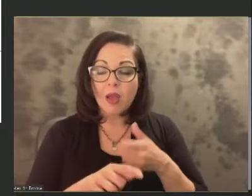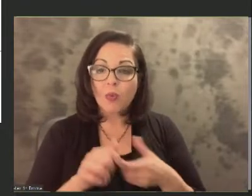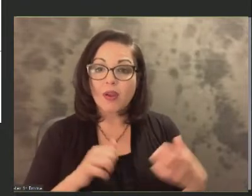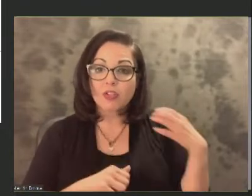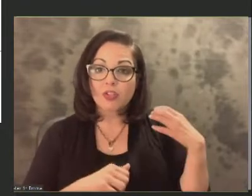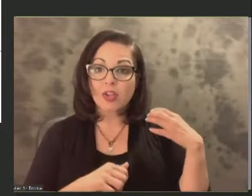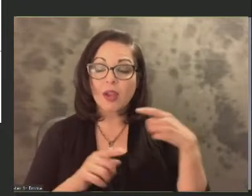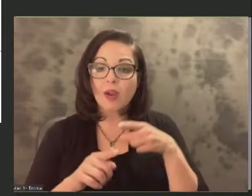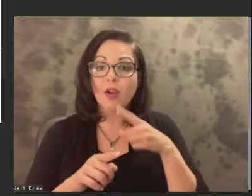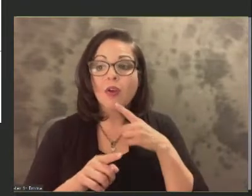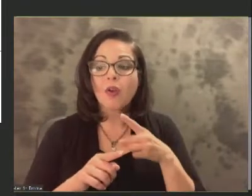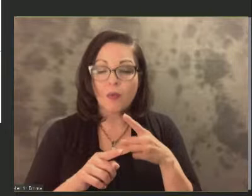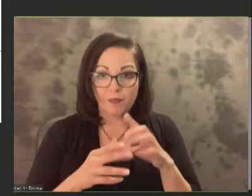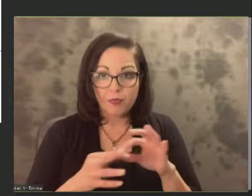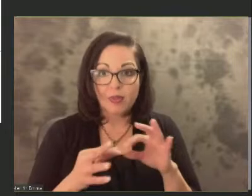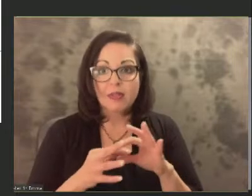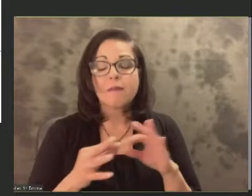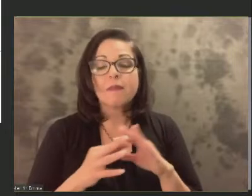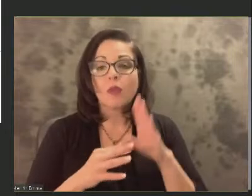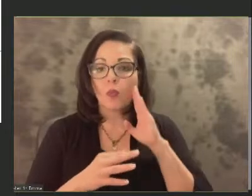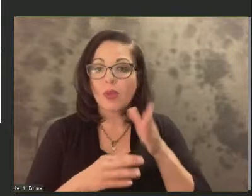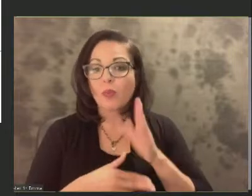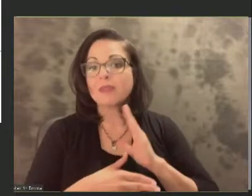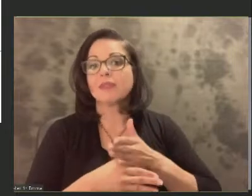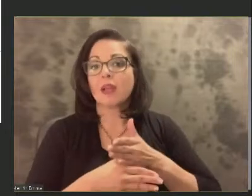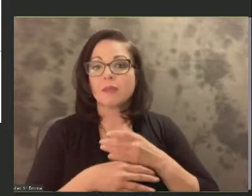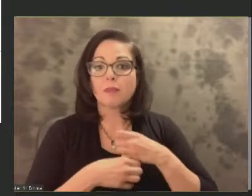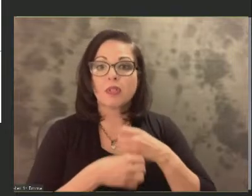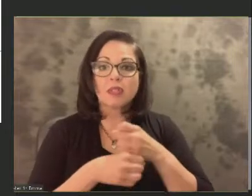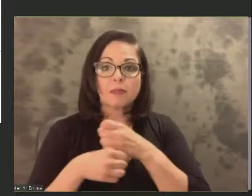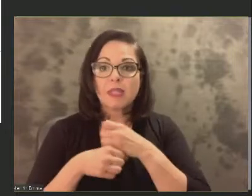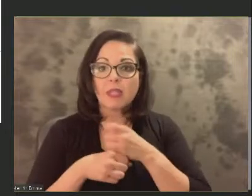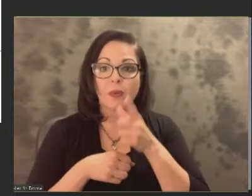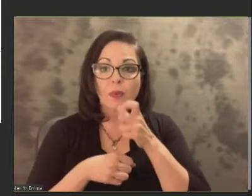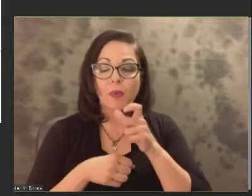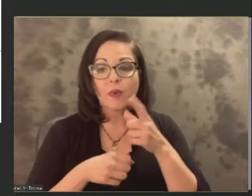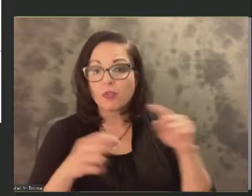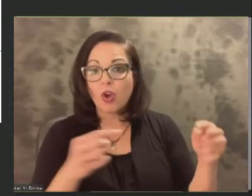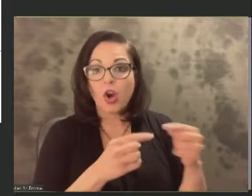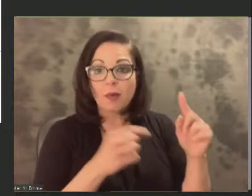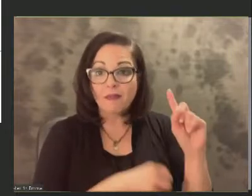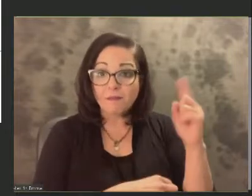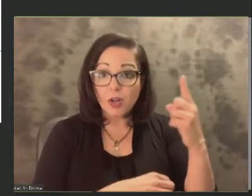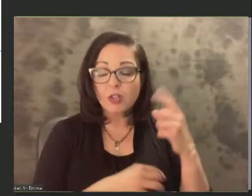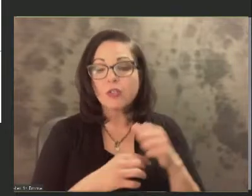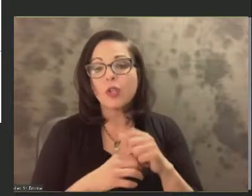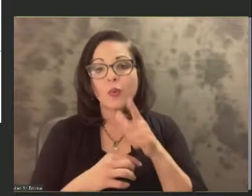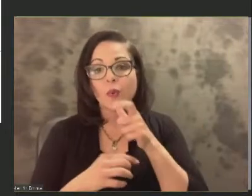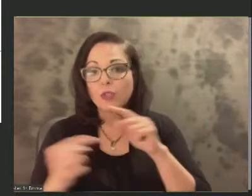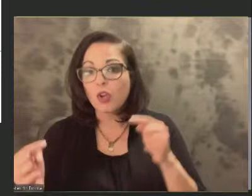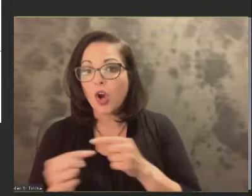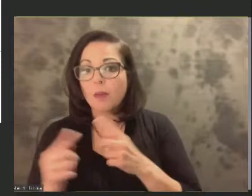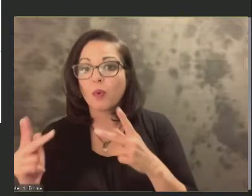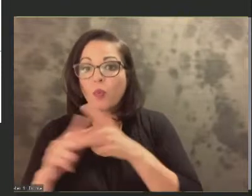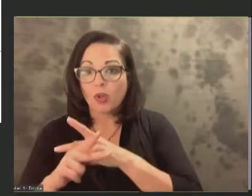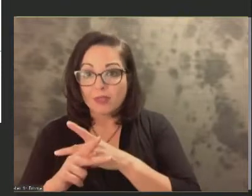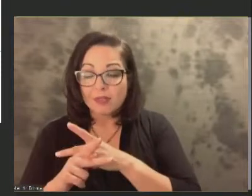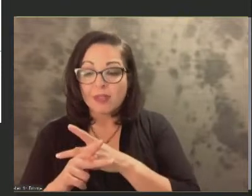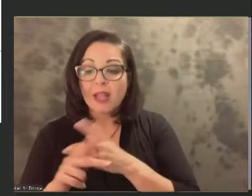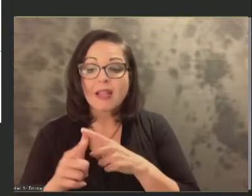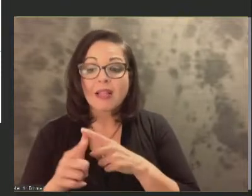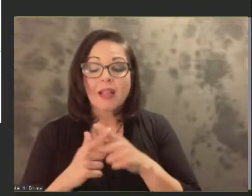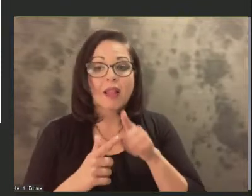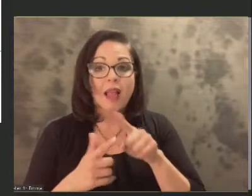Women Tech, we will disrupt the predictability of who is harmed first and who is harmed worst. And that at the end of